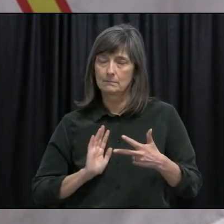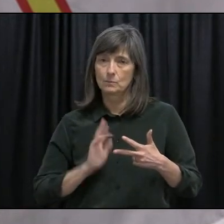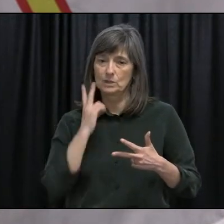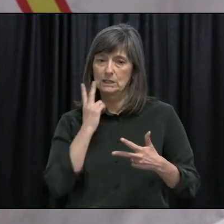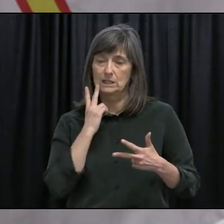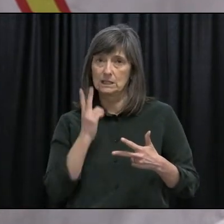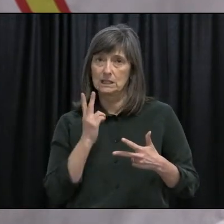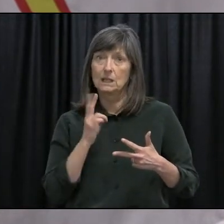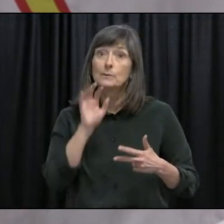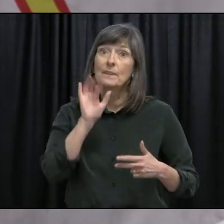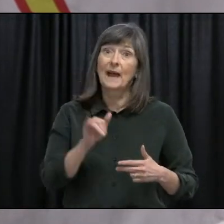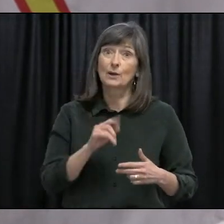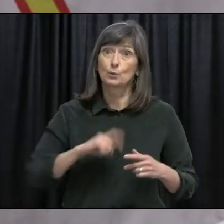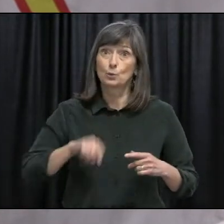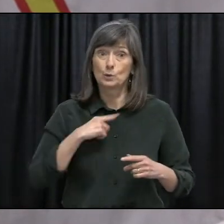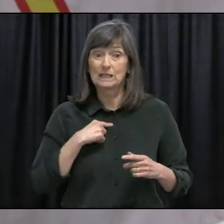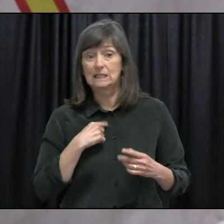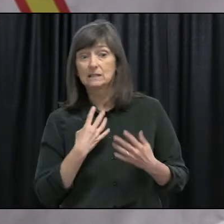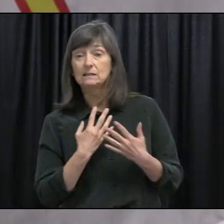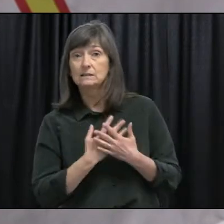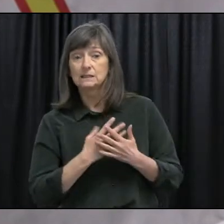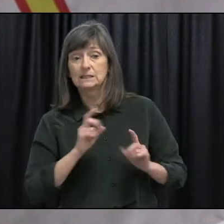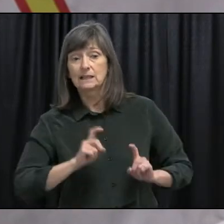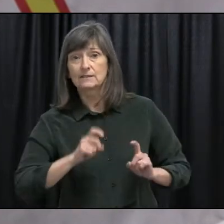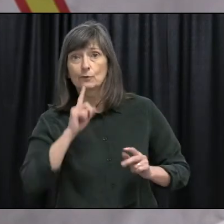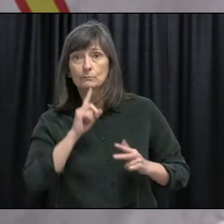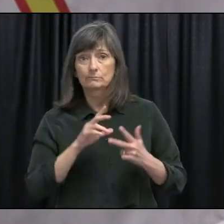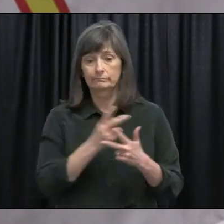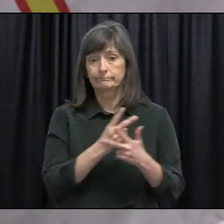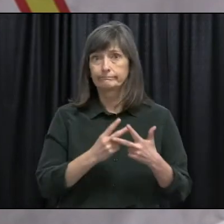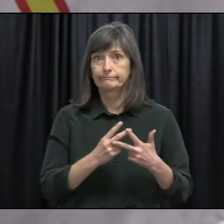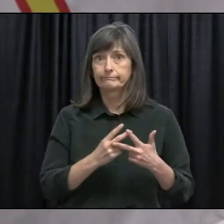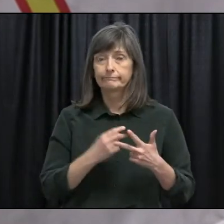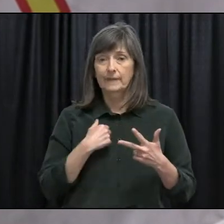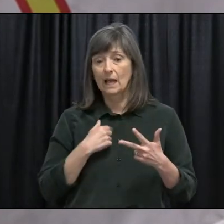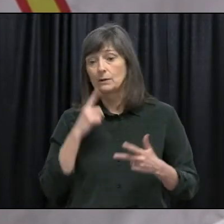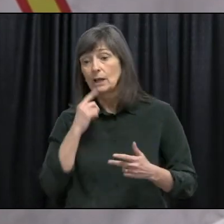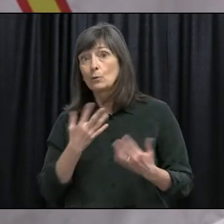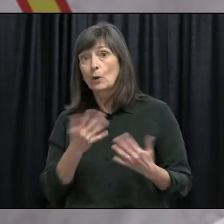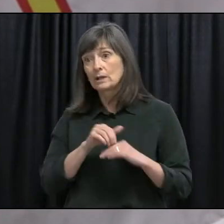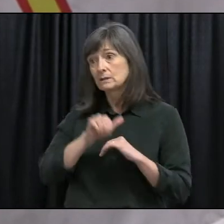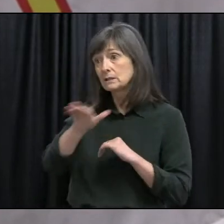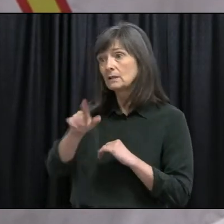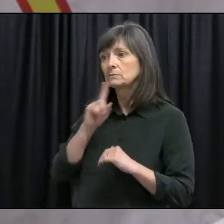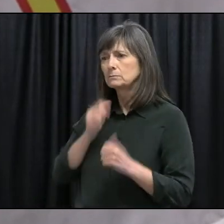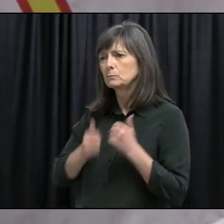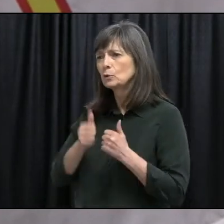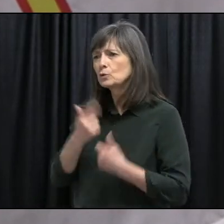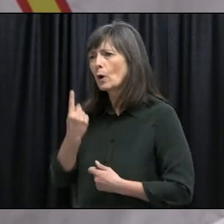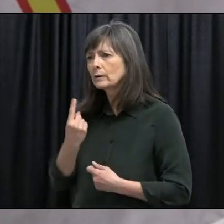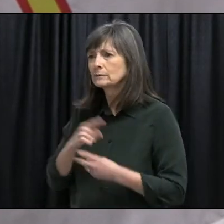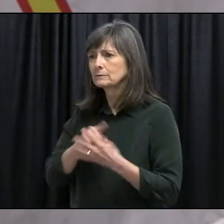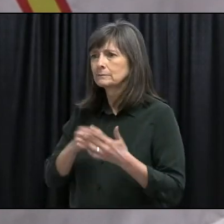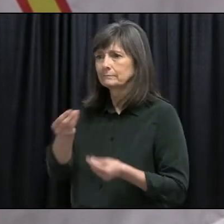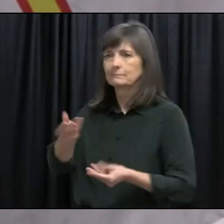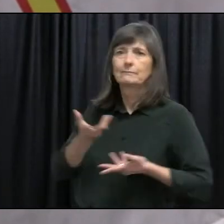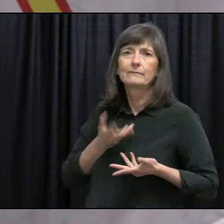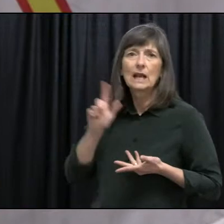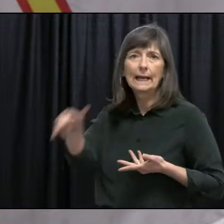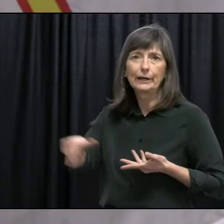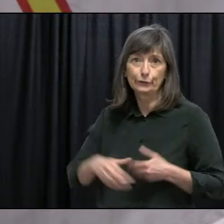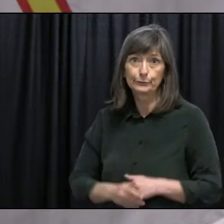screening test that we're doing. So it doesn't, we are waiting for whole genome sequencing to tell us which of those it actually is. But